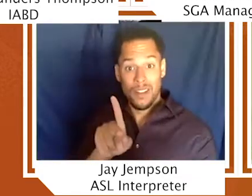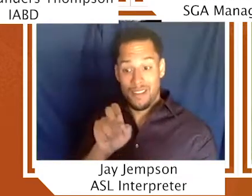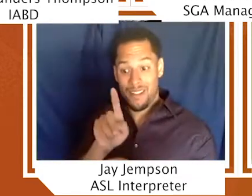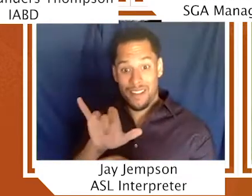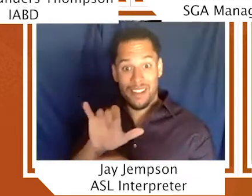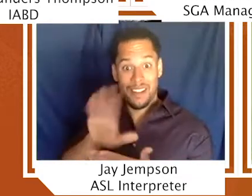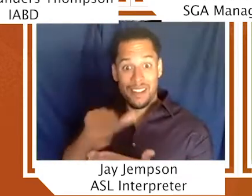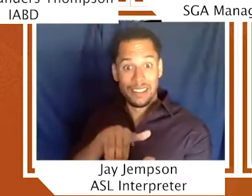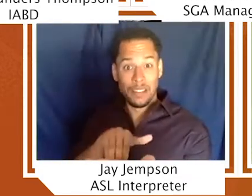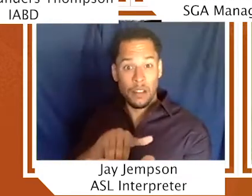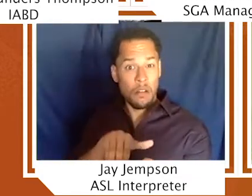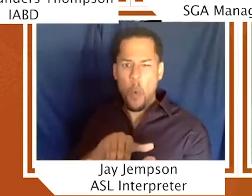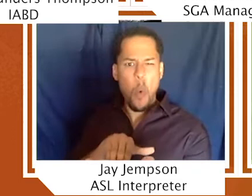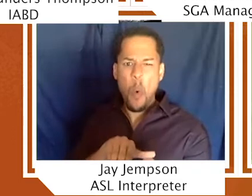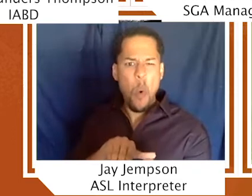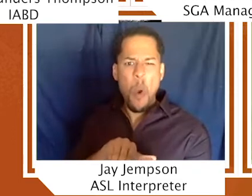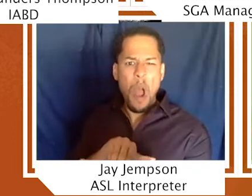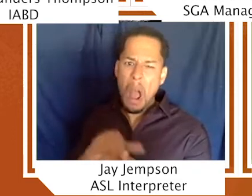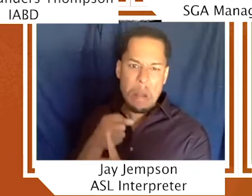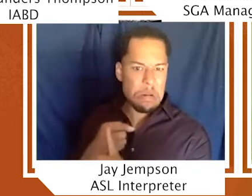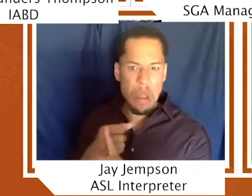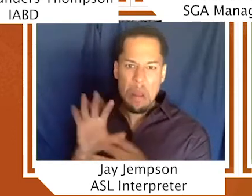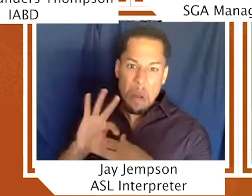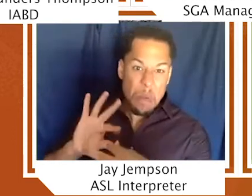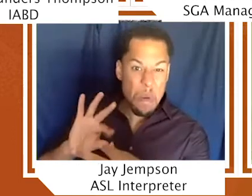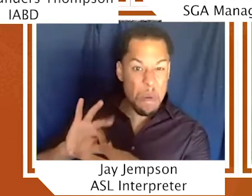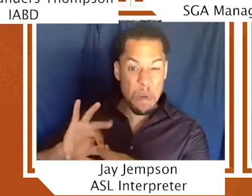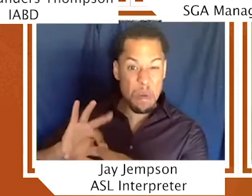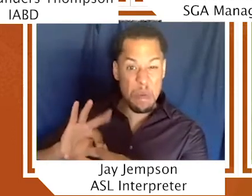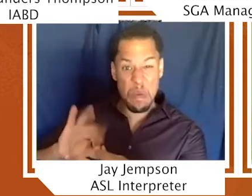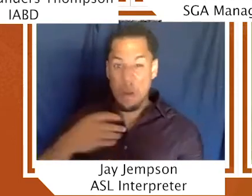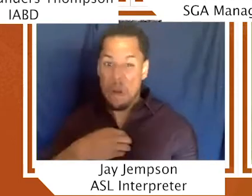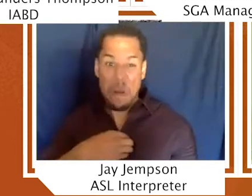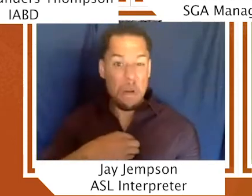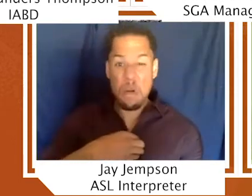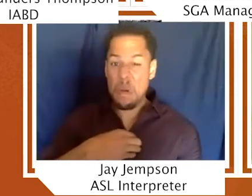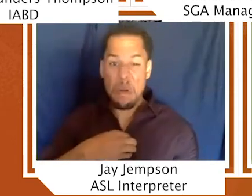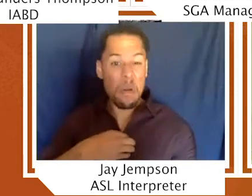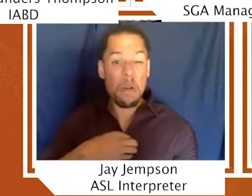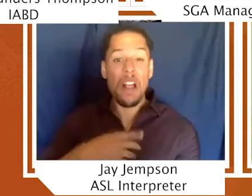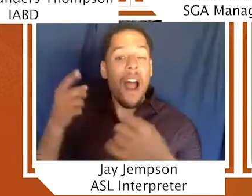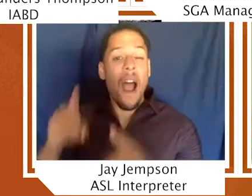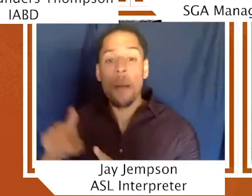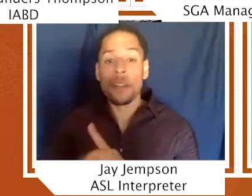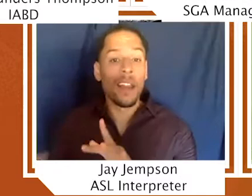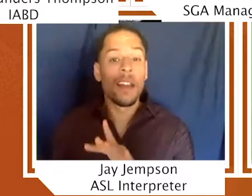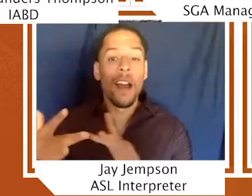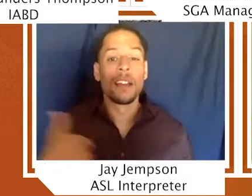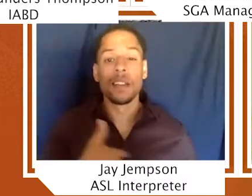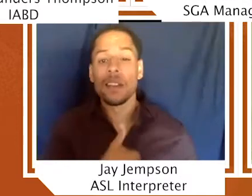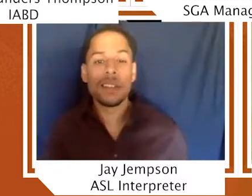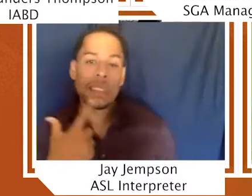got to the Kennedy Center and I got an email and a call. Thank you for calling us out.